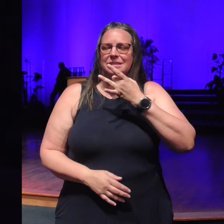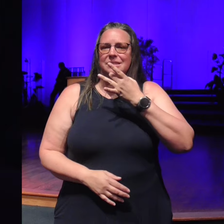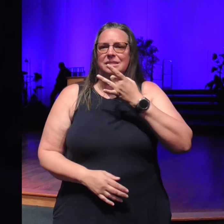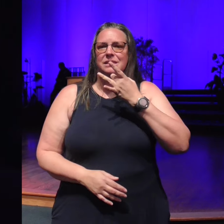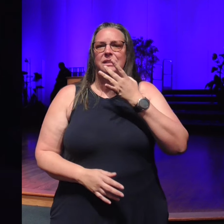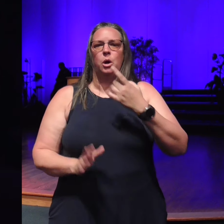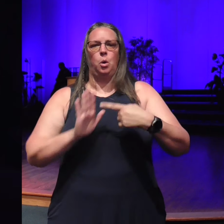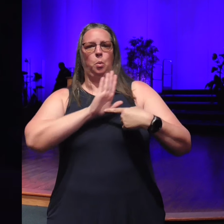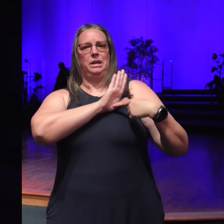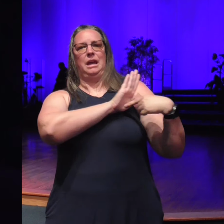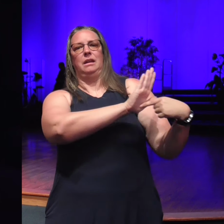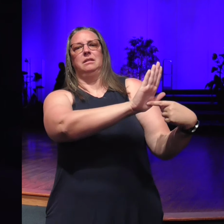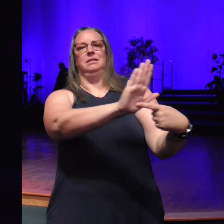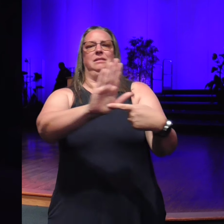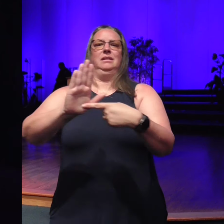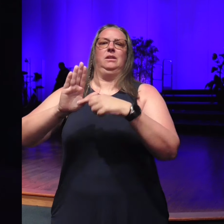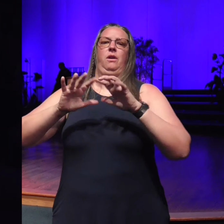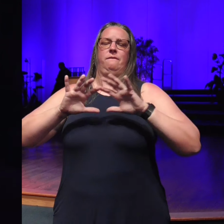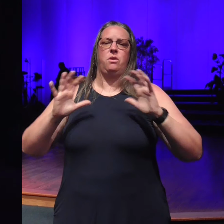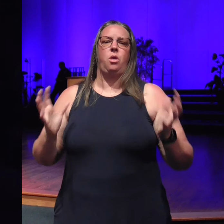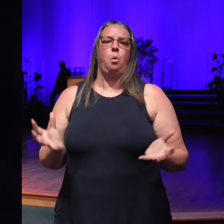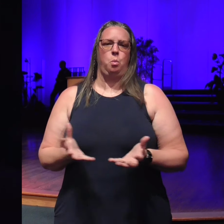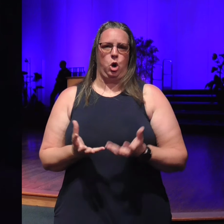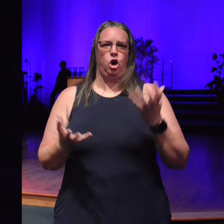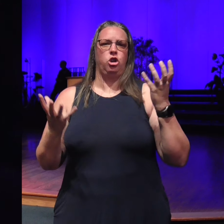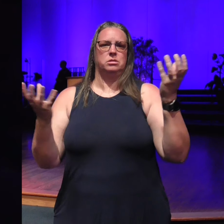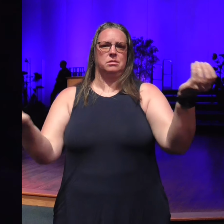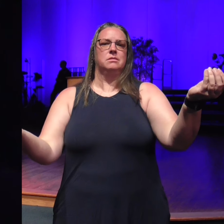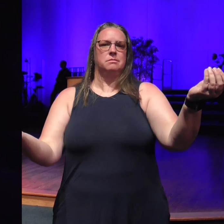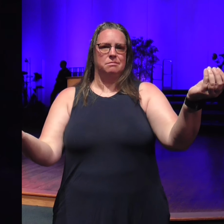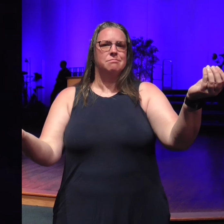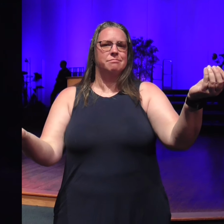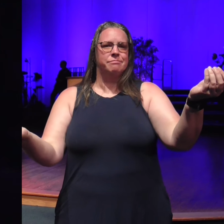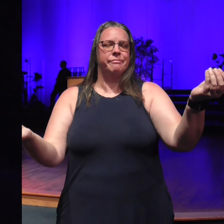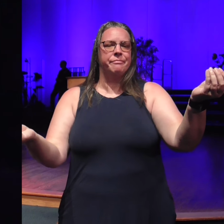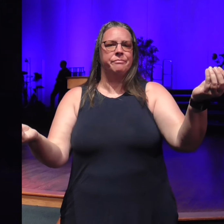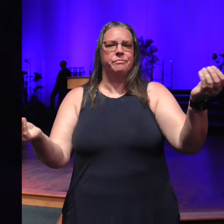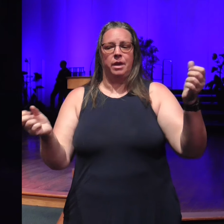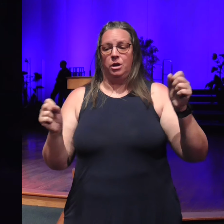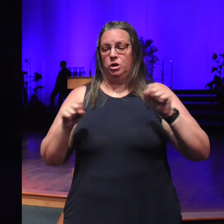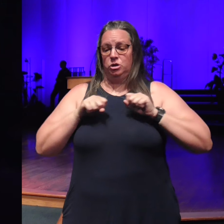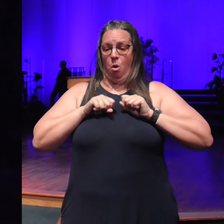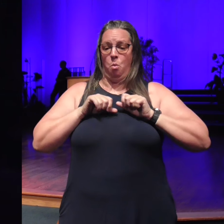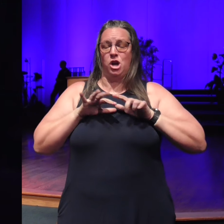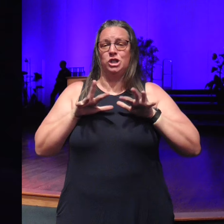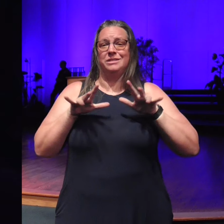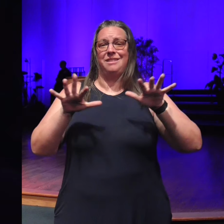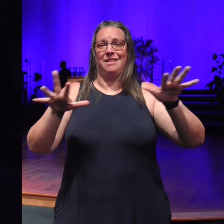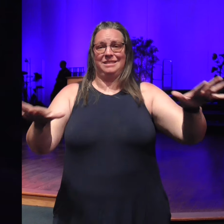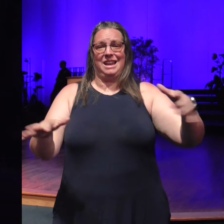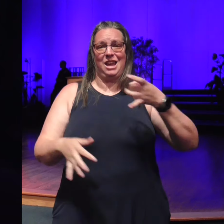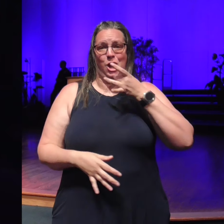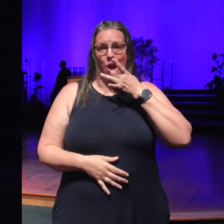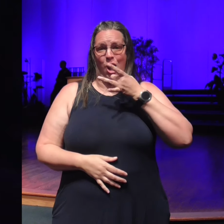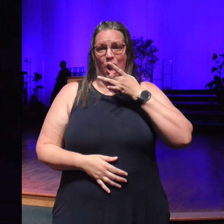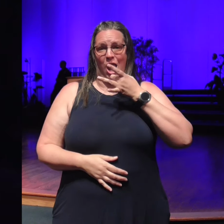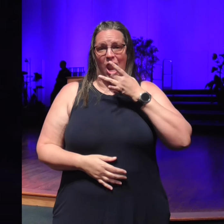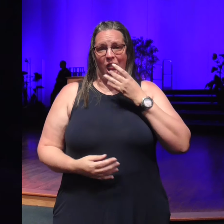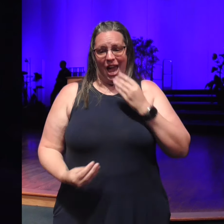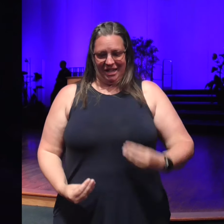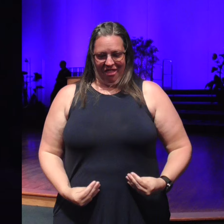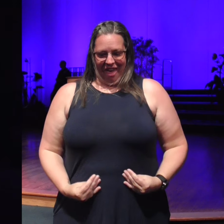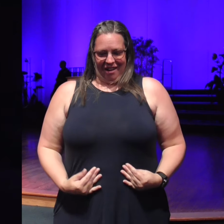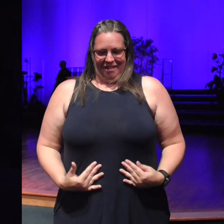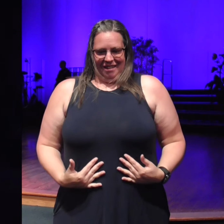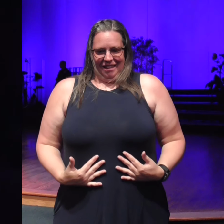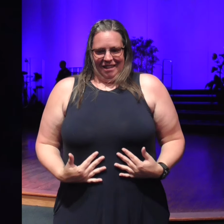for the world around us. So we send that light out to the